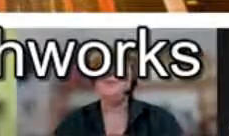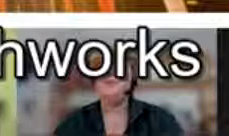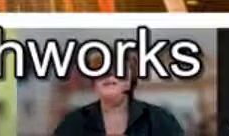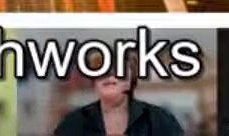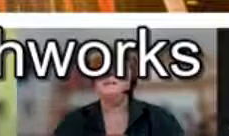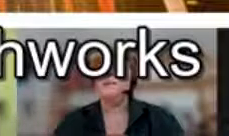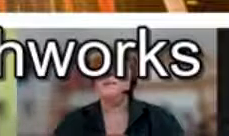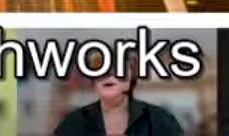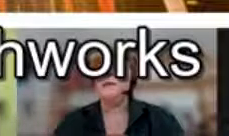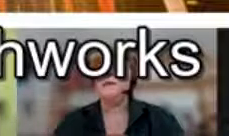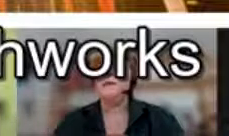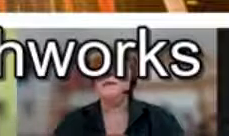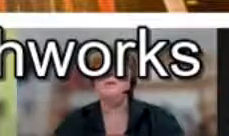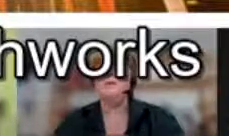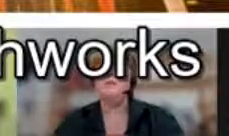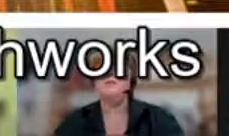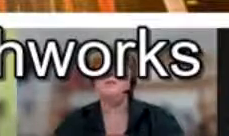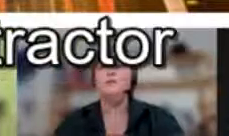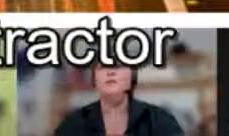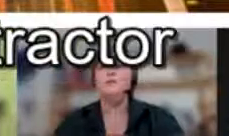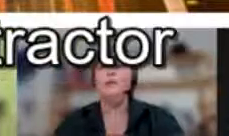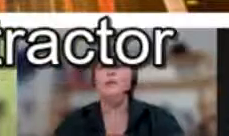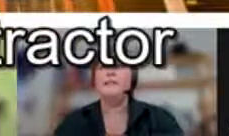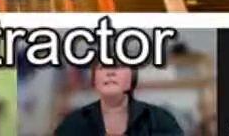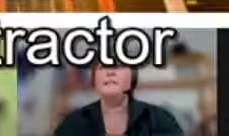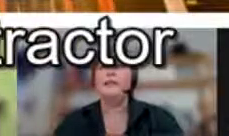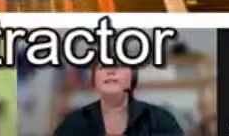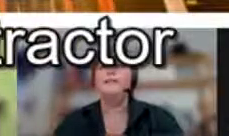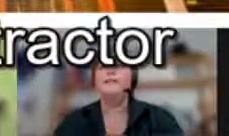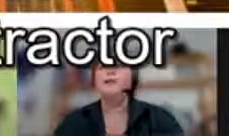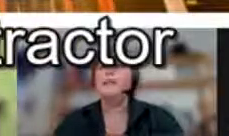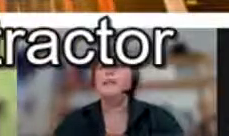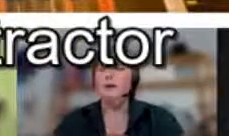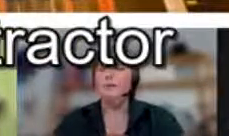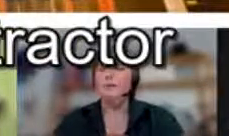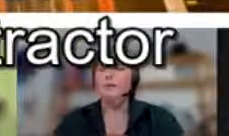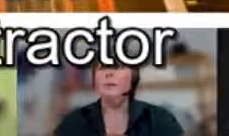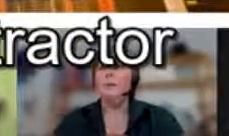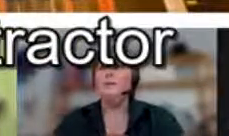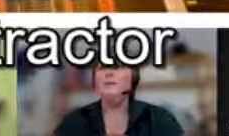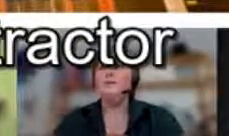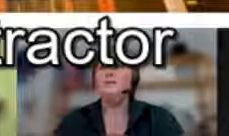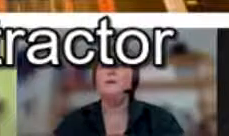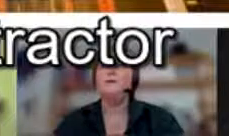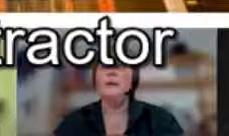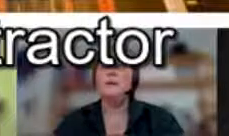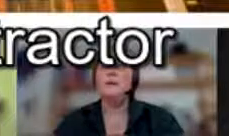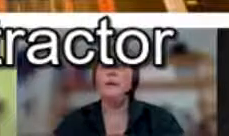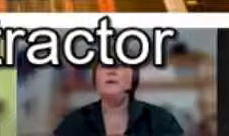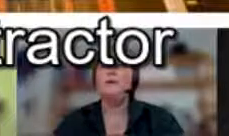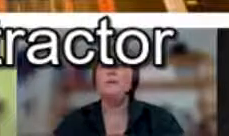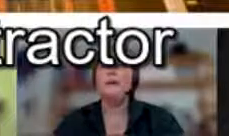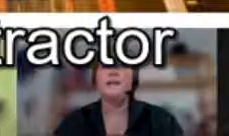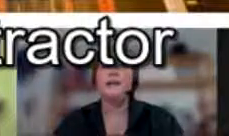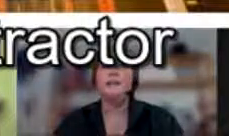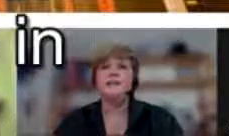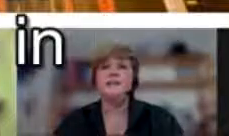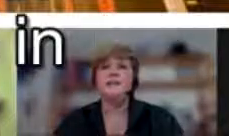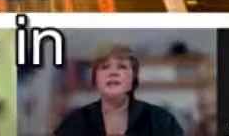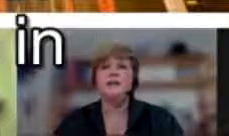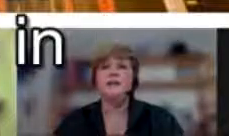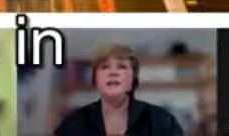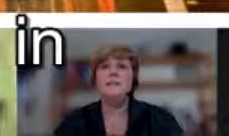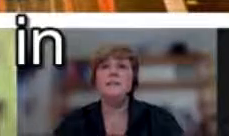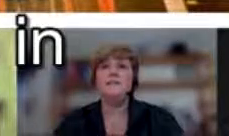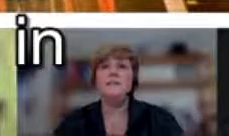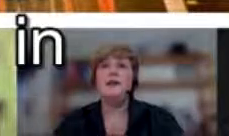have also added noise barriers and earthworks to reduce noise. The look and material of those noise barriers will be developed by our contractor at the